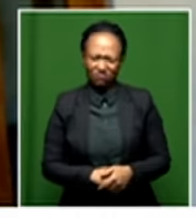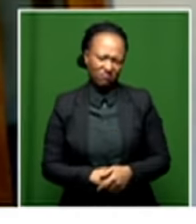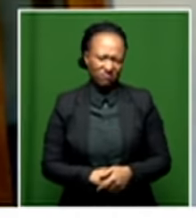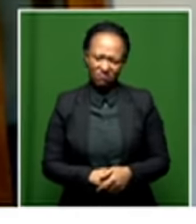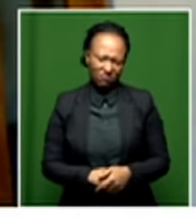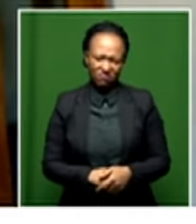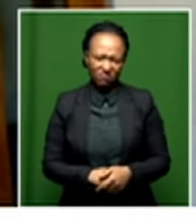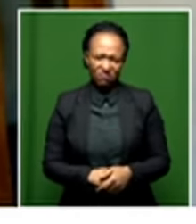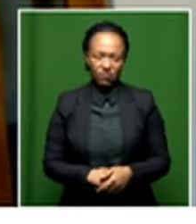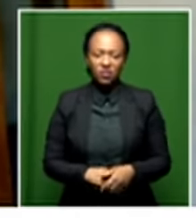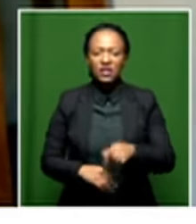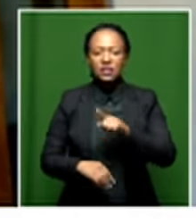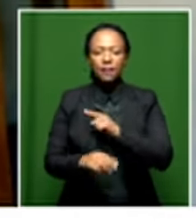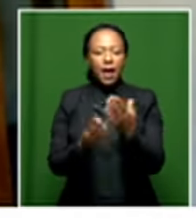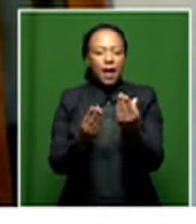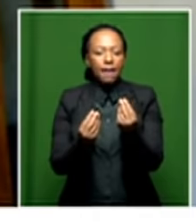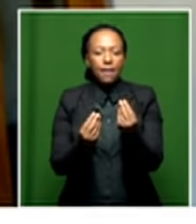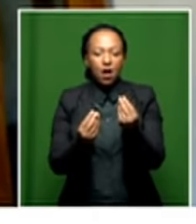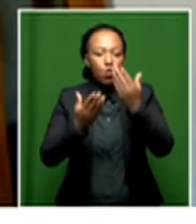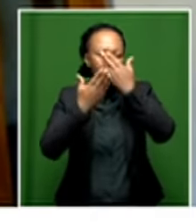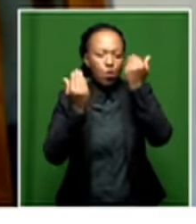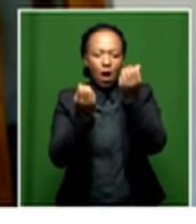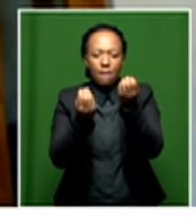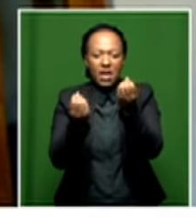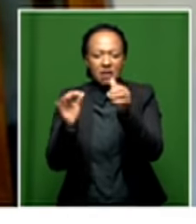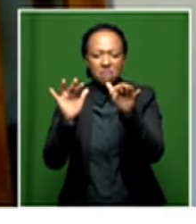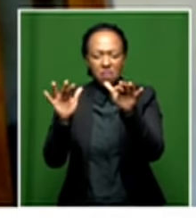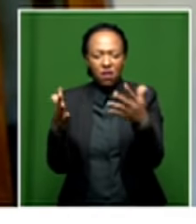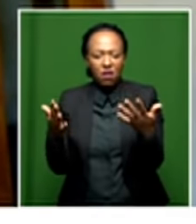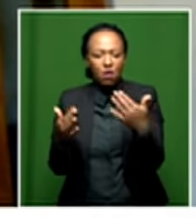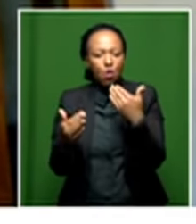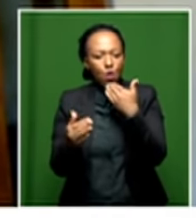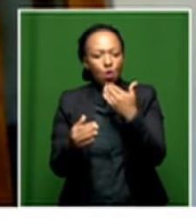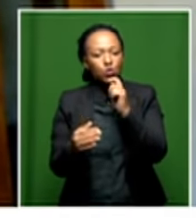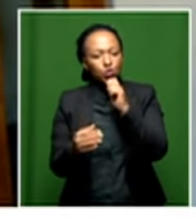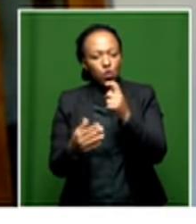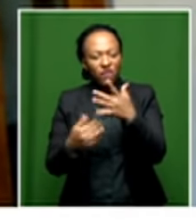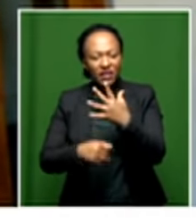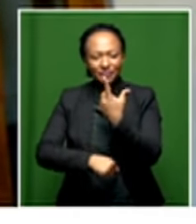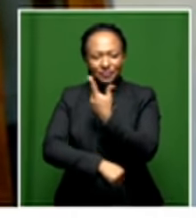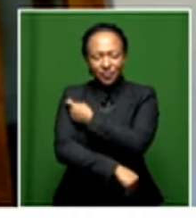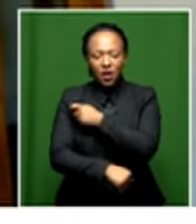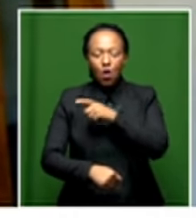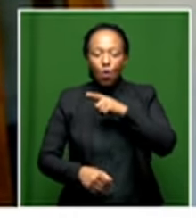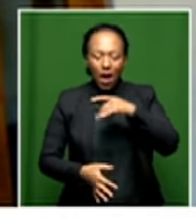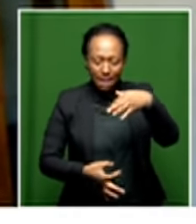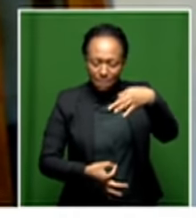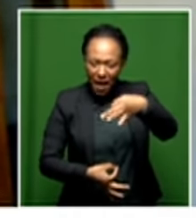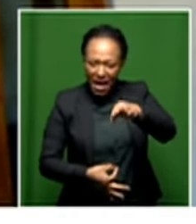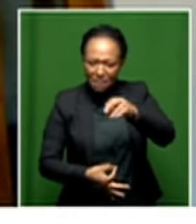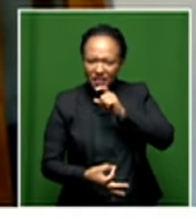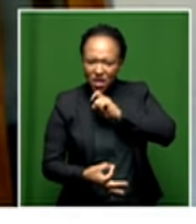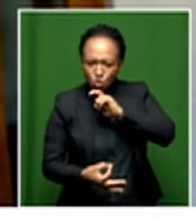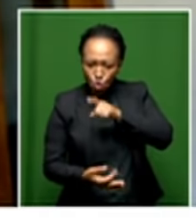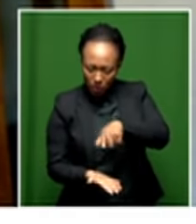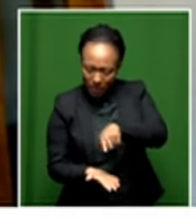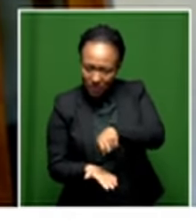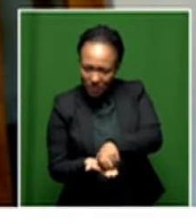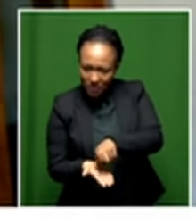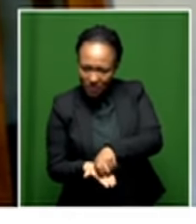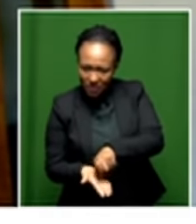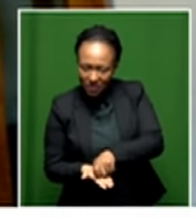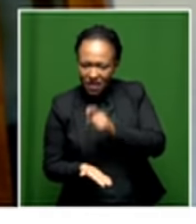we don't have the numbers of how many people were actually vaccinated yesterday because of the paper-based system